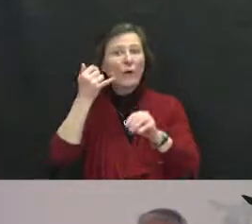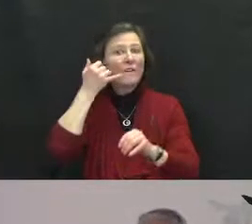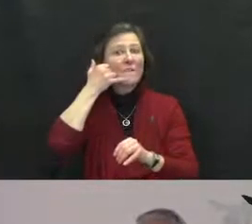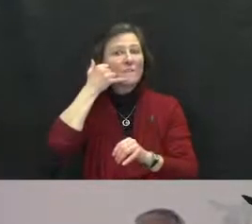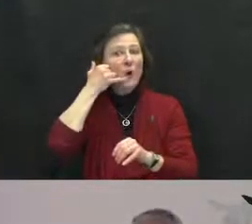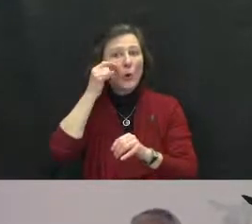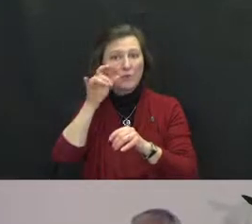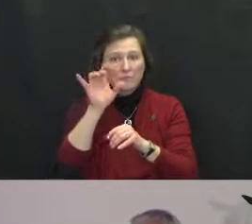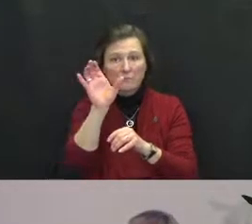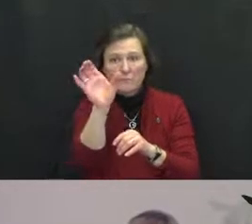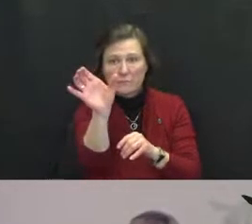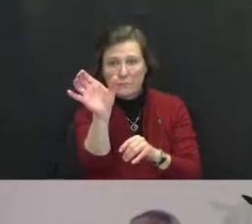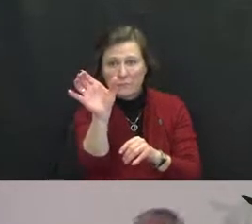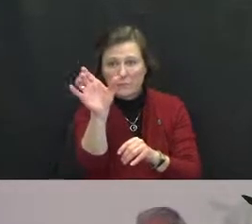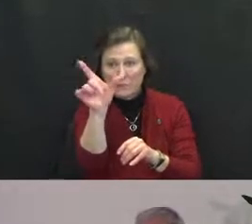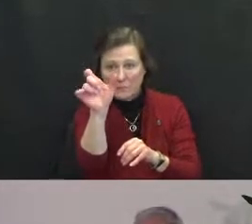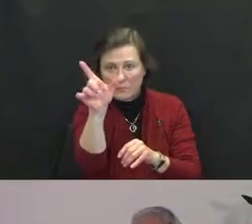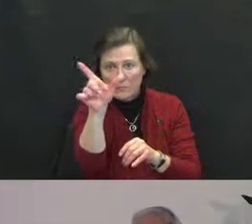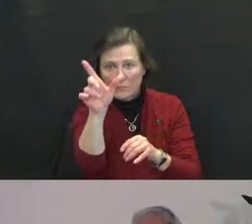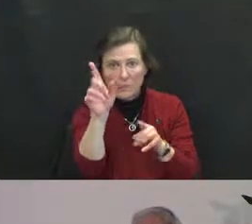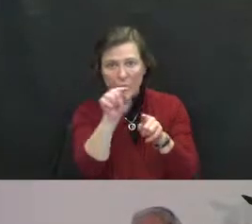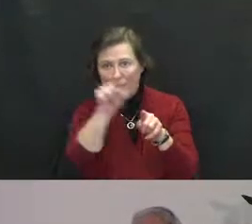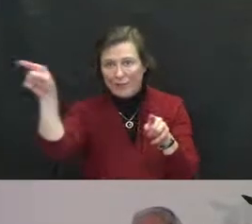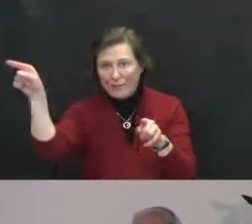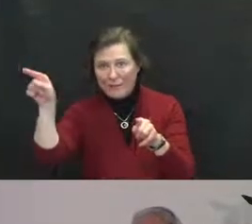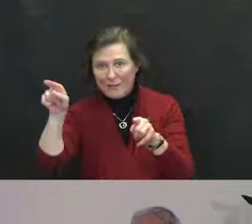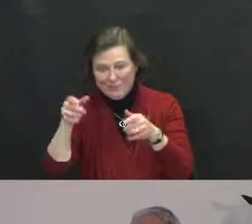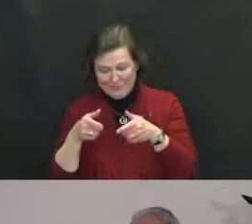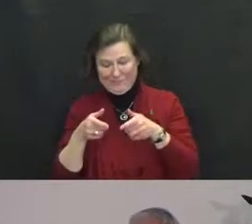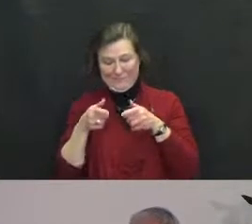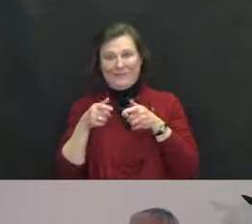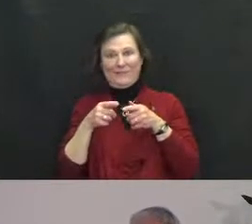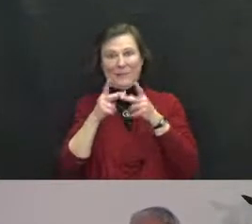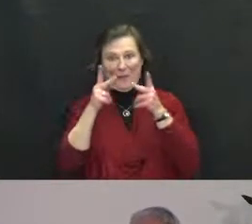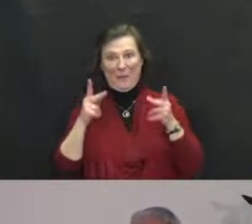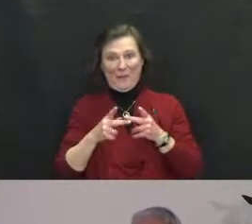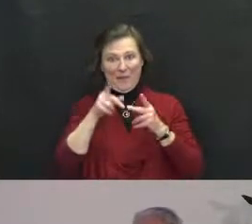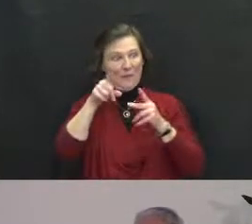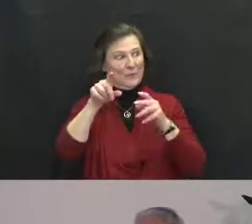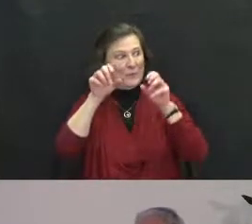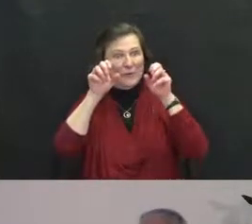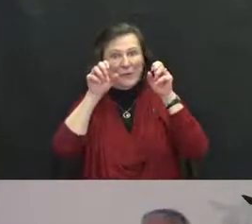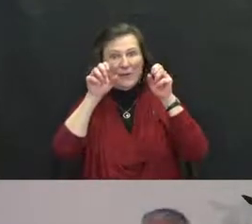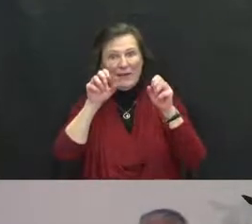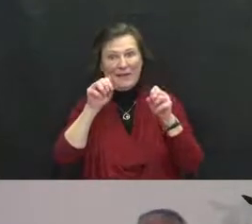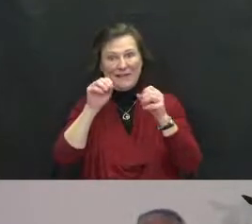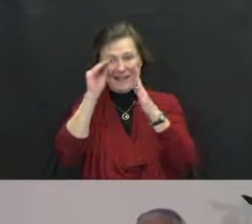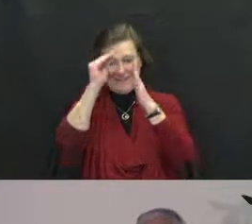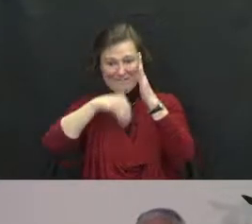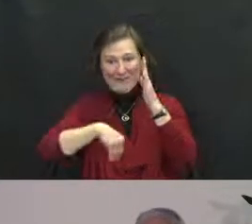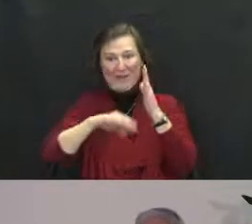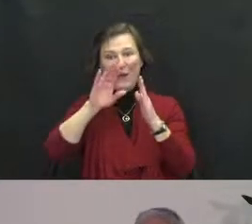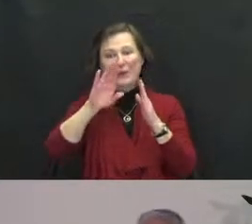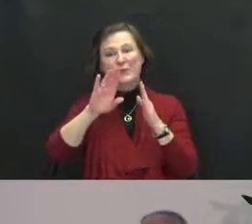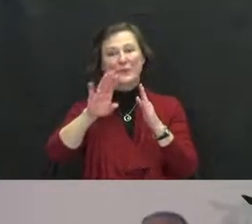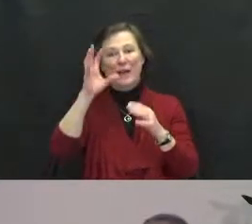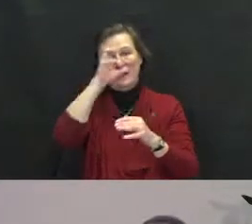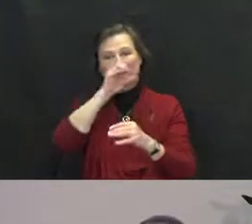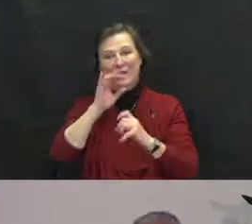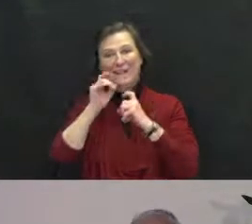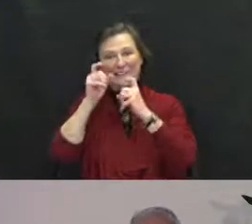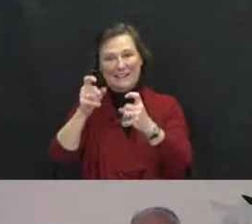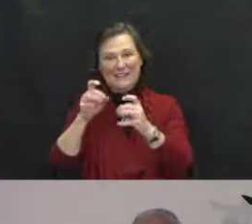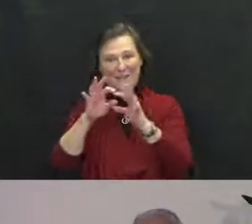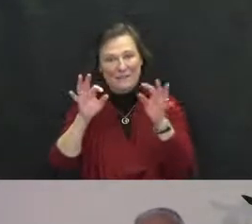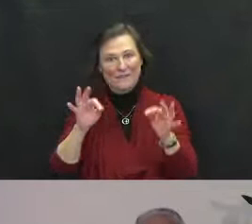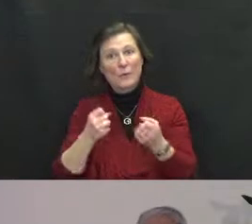camera up to that, it'll take you to the a place where you can fill out your estimate of giving form to support the life and ministry